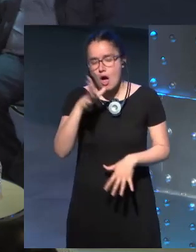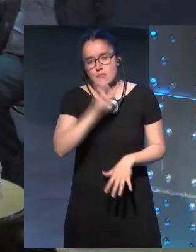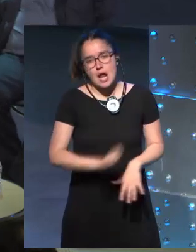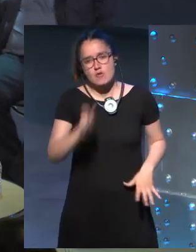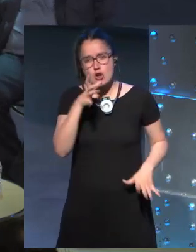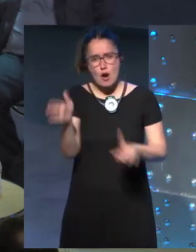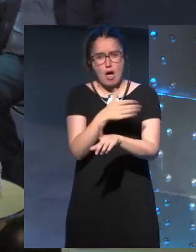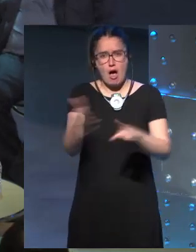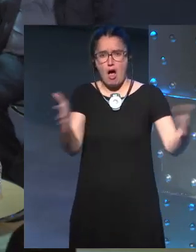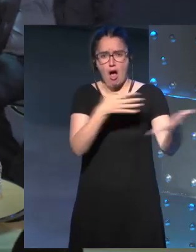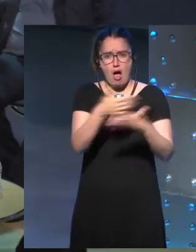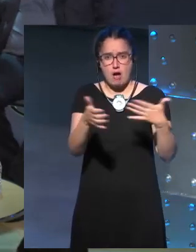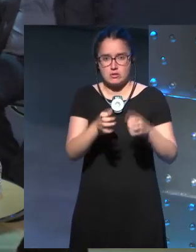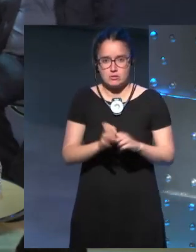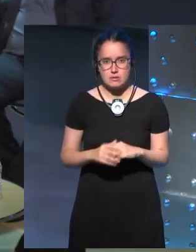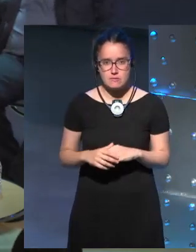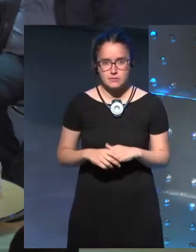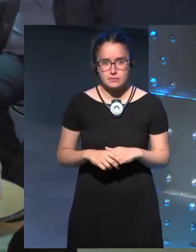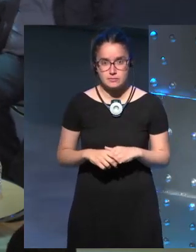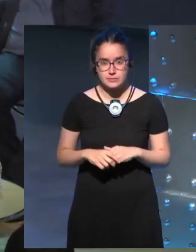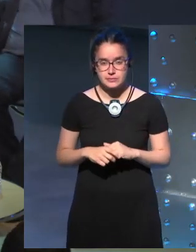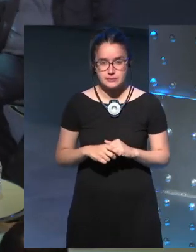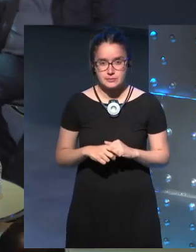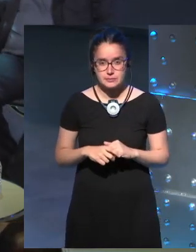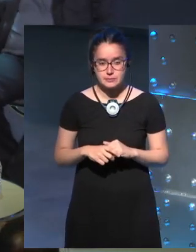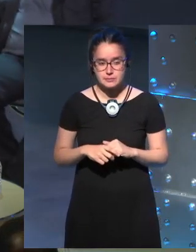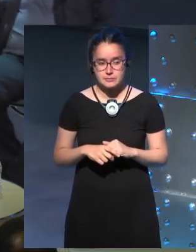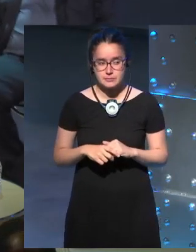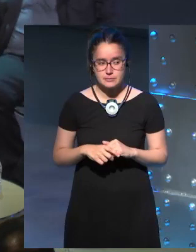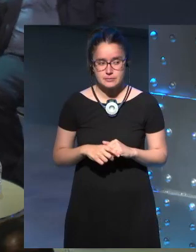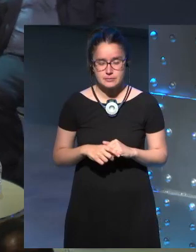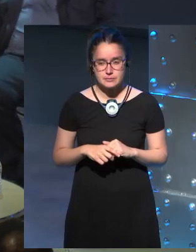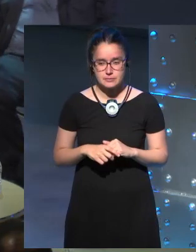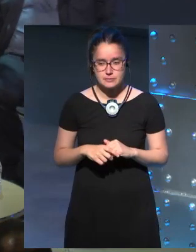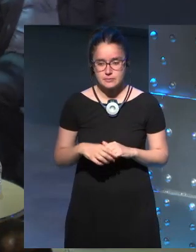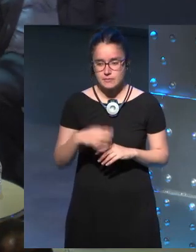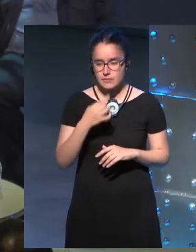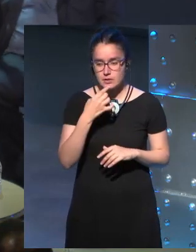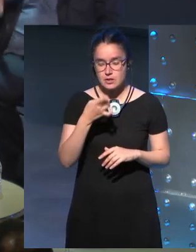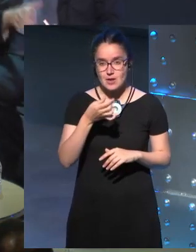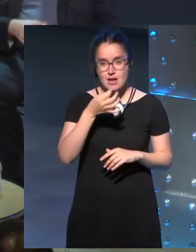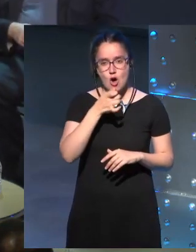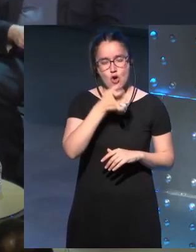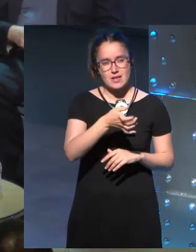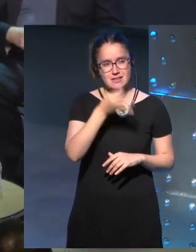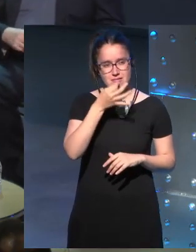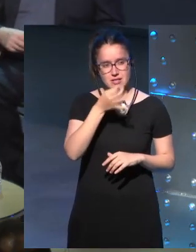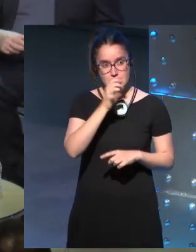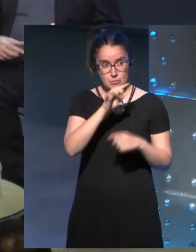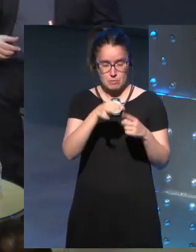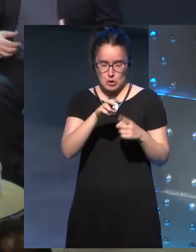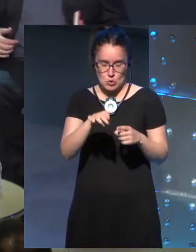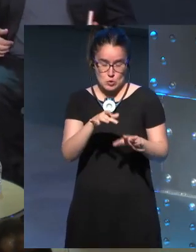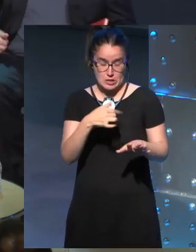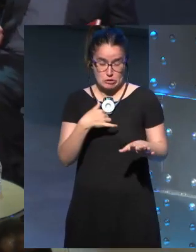Patricia, si me dejas preguntar, él es un gran hincha del fútbol. Well, he's a great supporter. He says that he